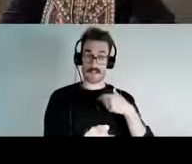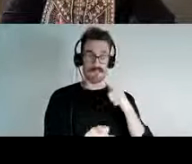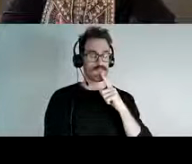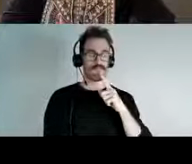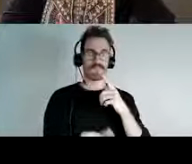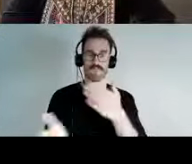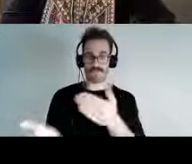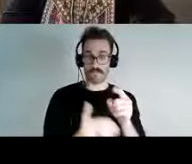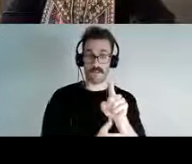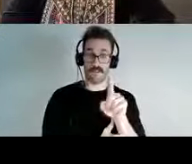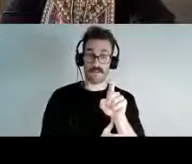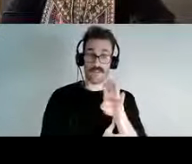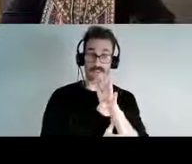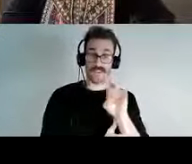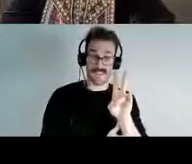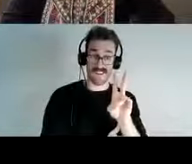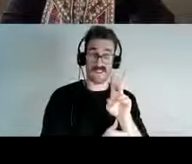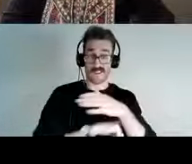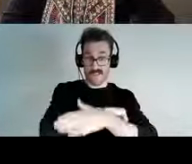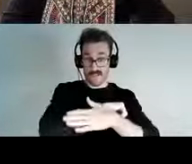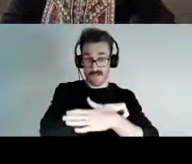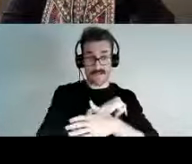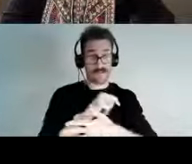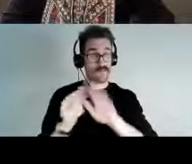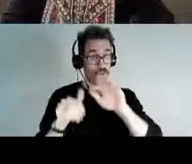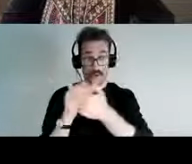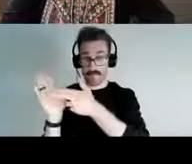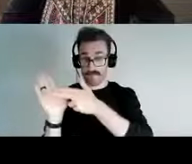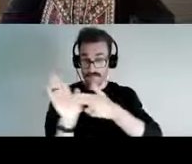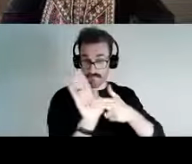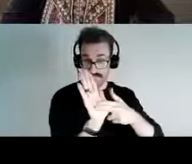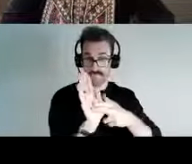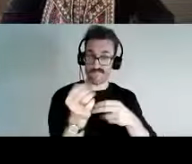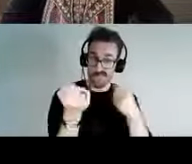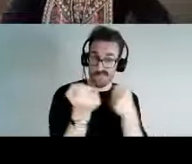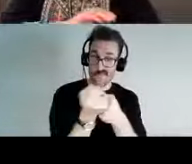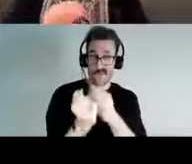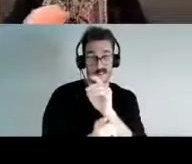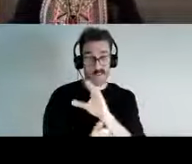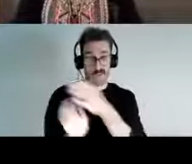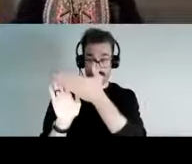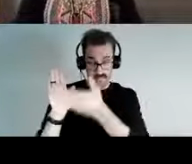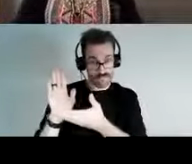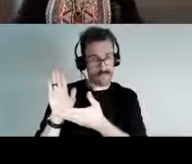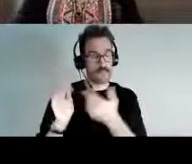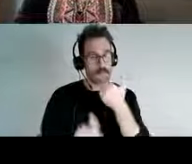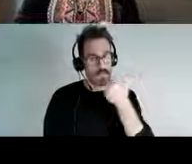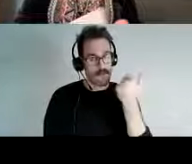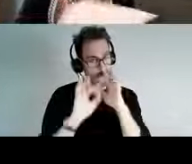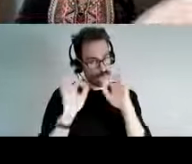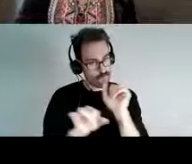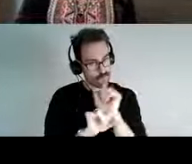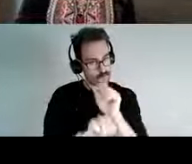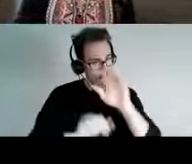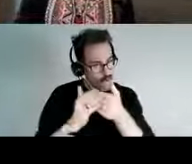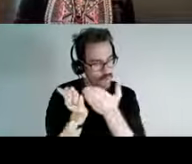147 countries to sign on and support that document, which calls for stronger legal frameworks at international levels to